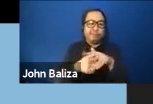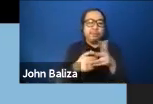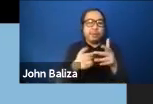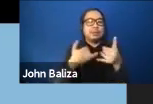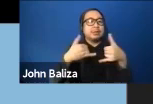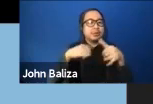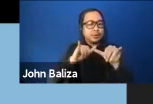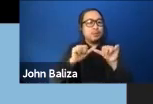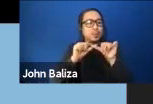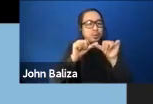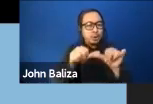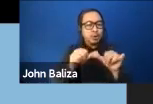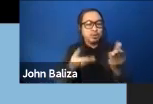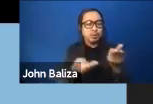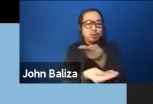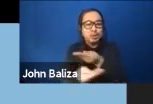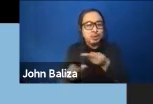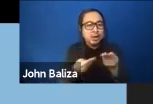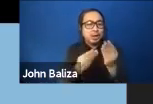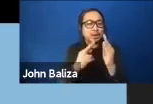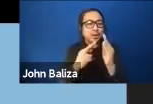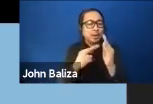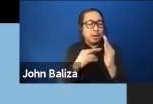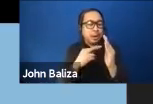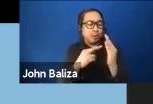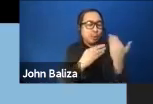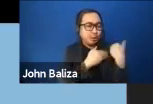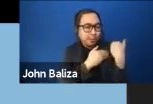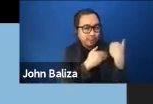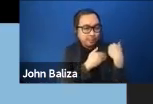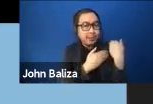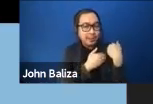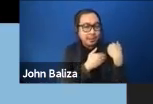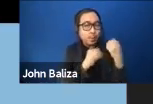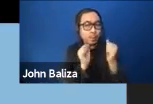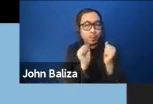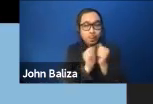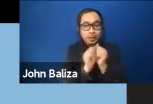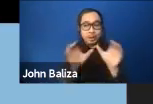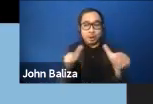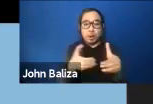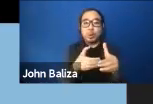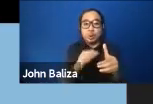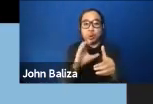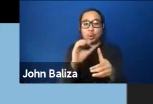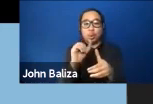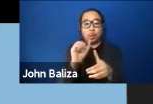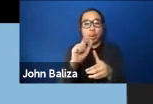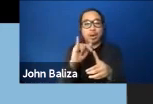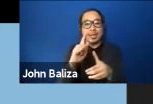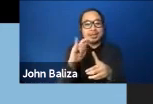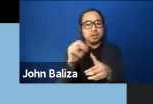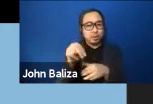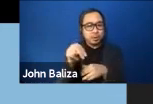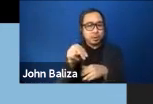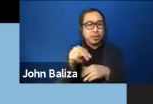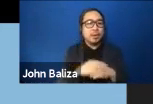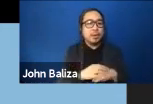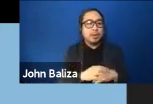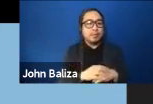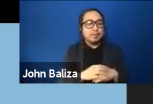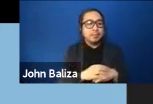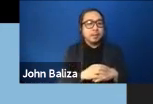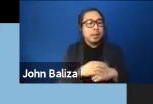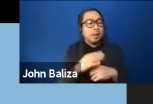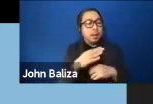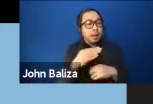actively share role and responsibility among the coalition of ourselves. We see that